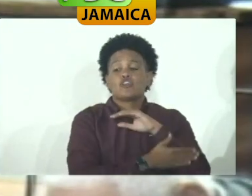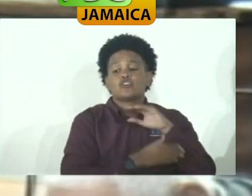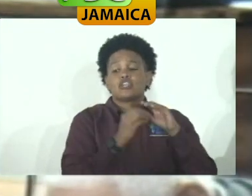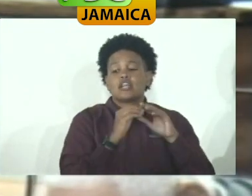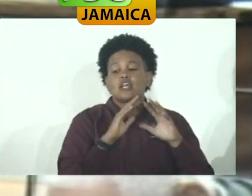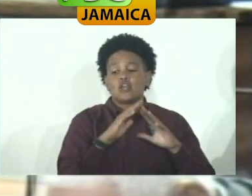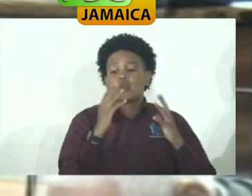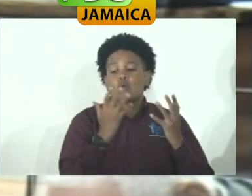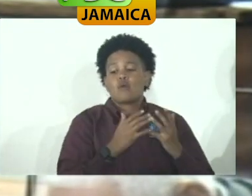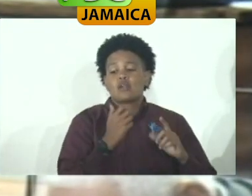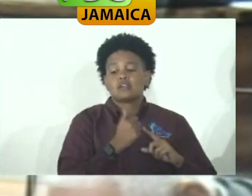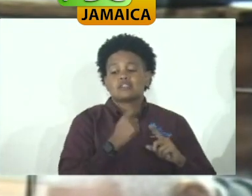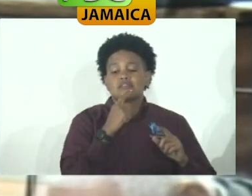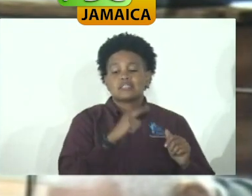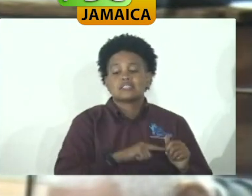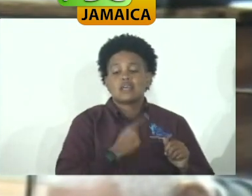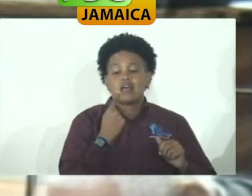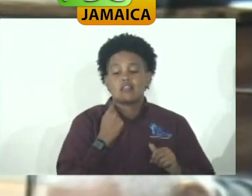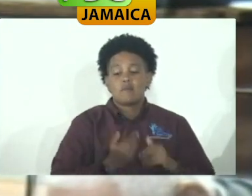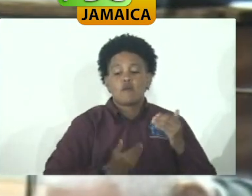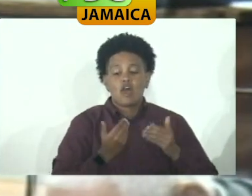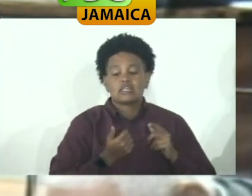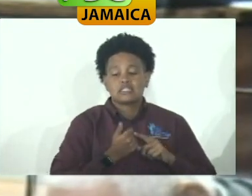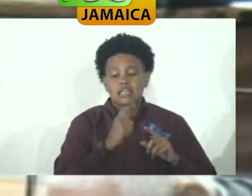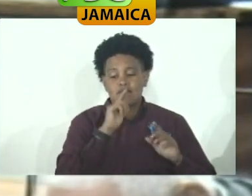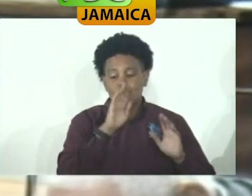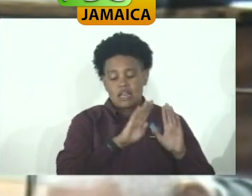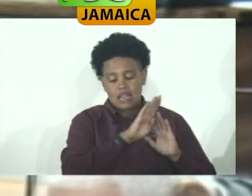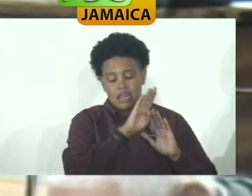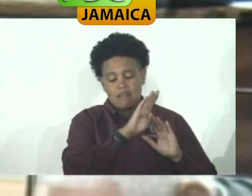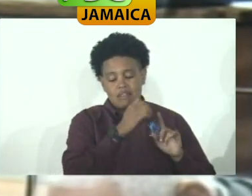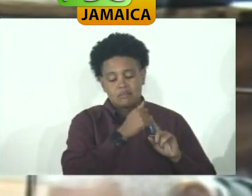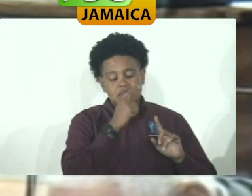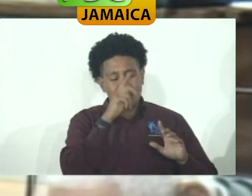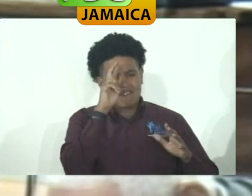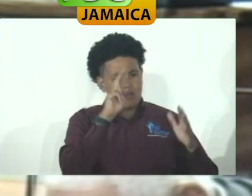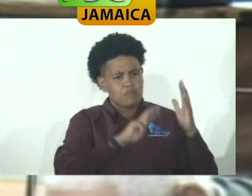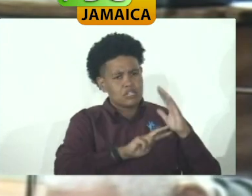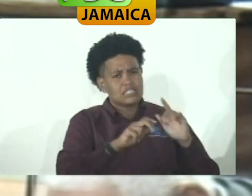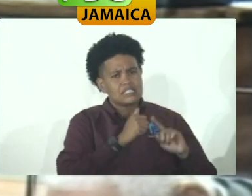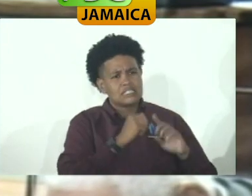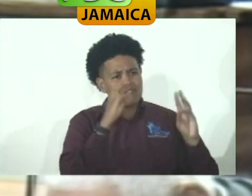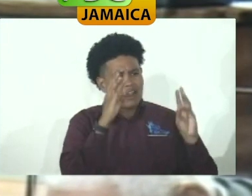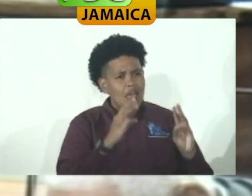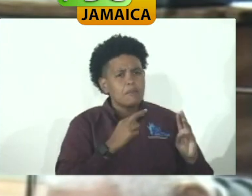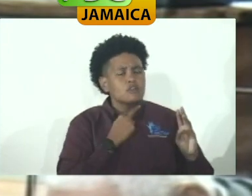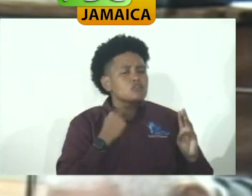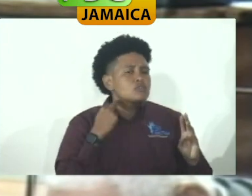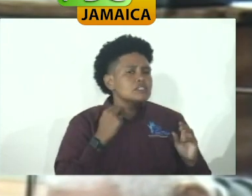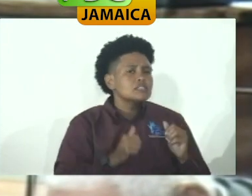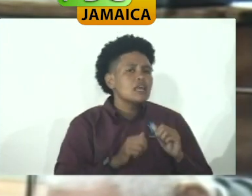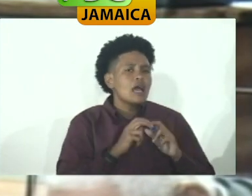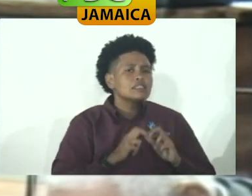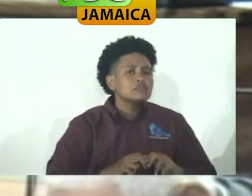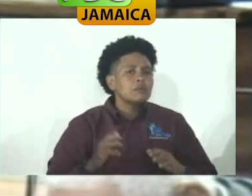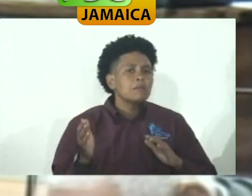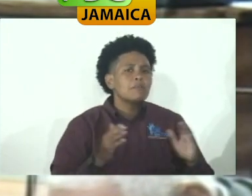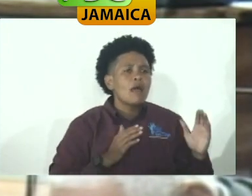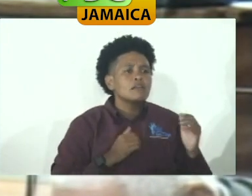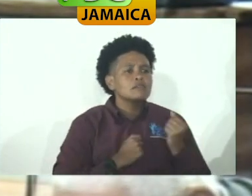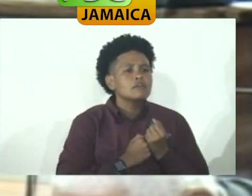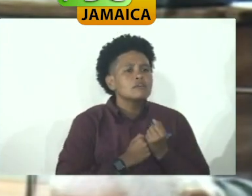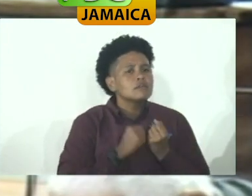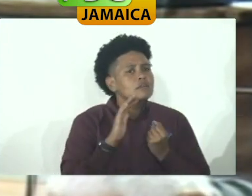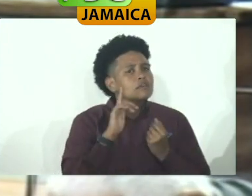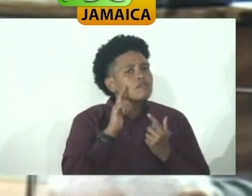the world to begin the process of developing a predictive climate risk assessment planning tool for